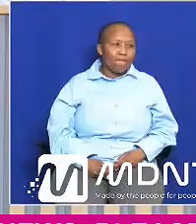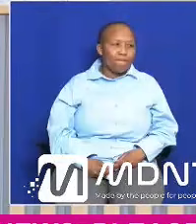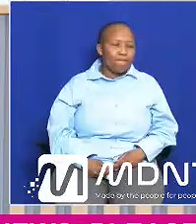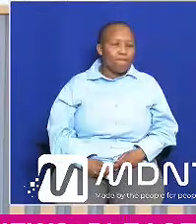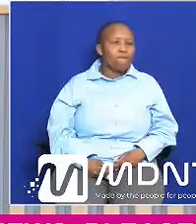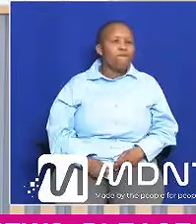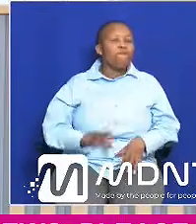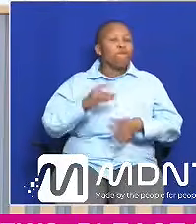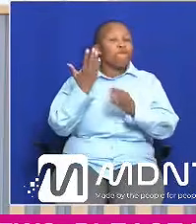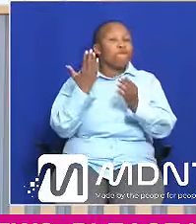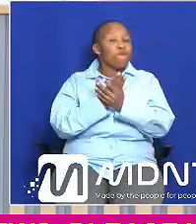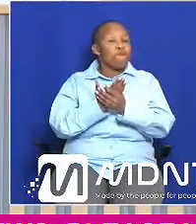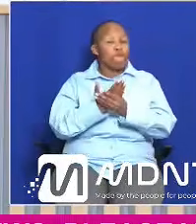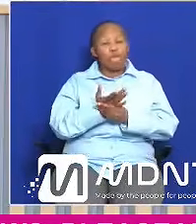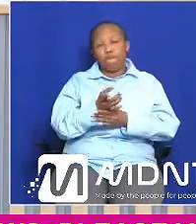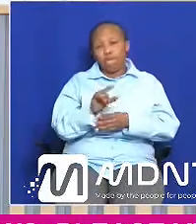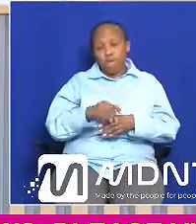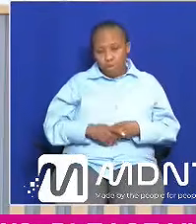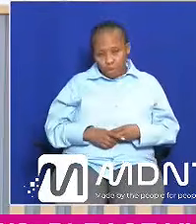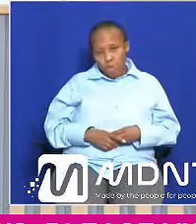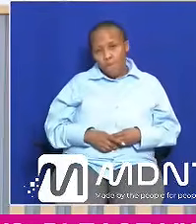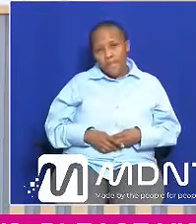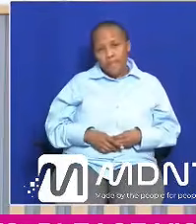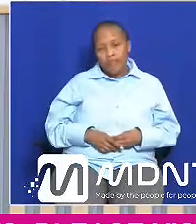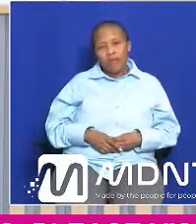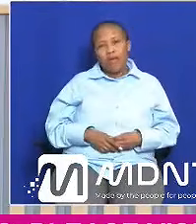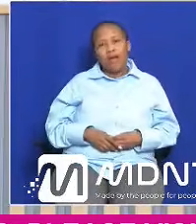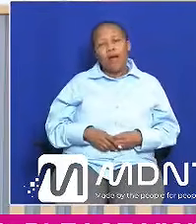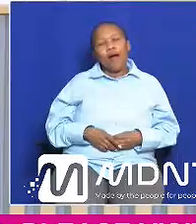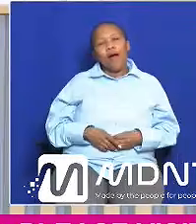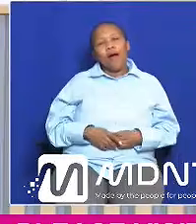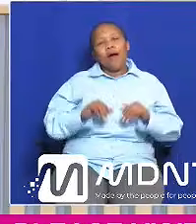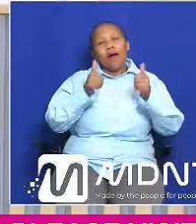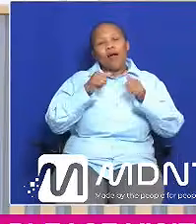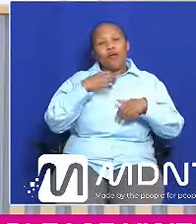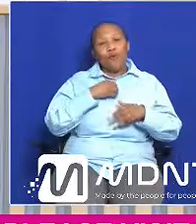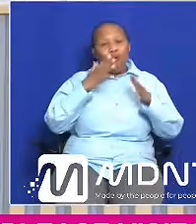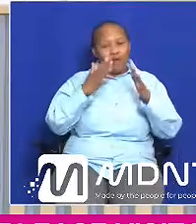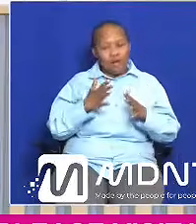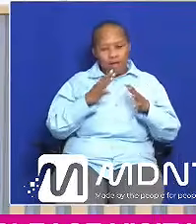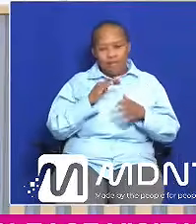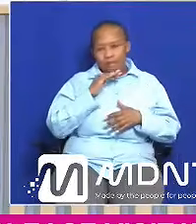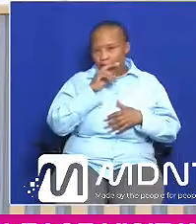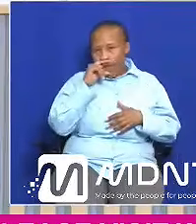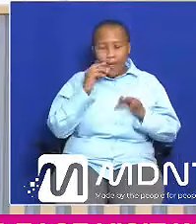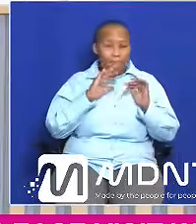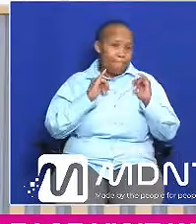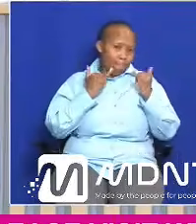account holder is the name of the company? So if you take 179, for